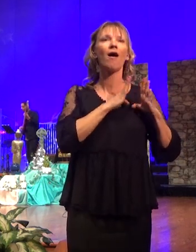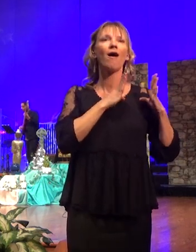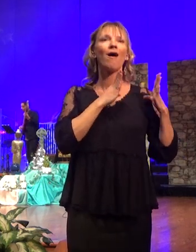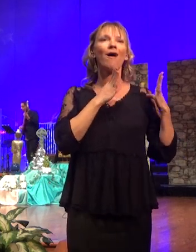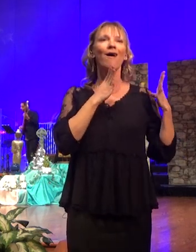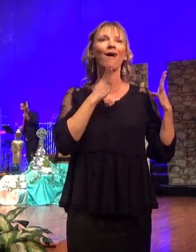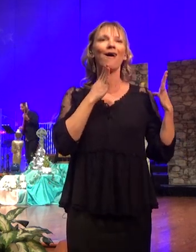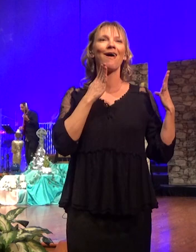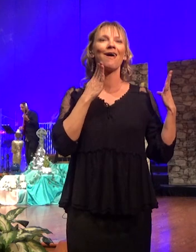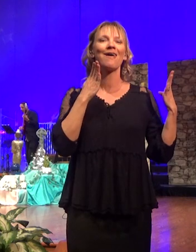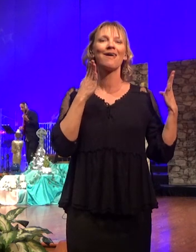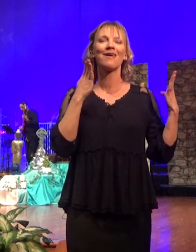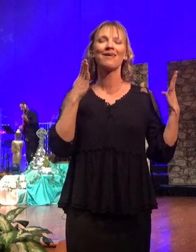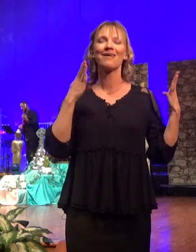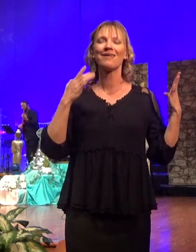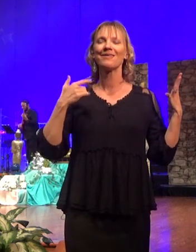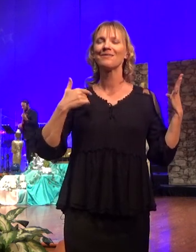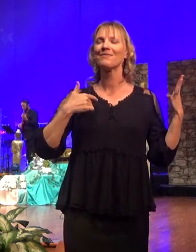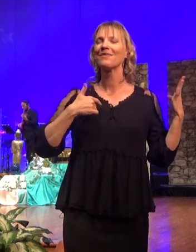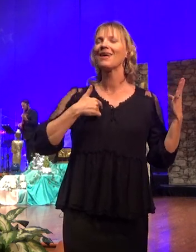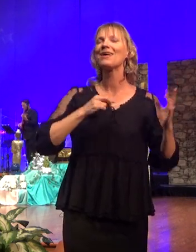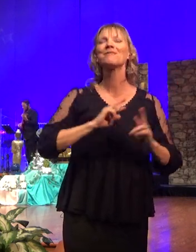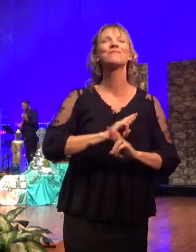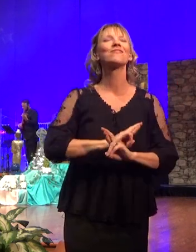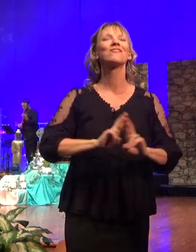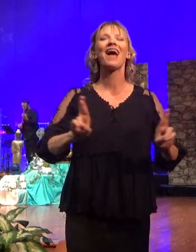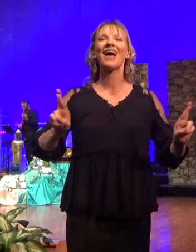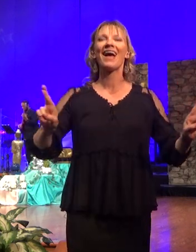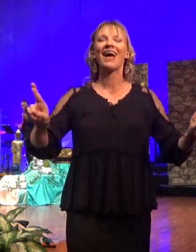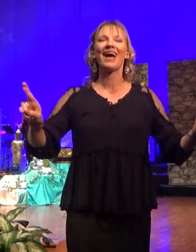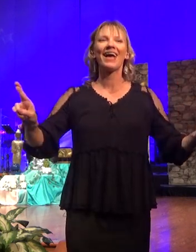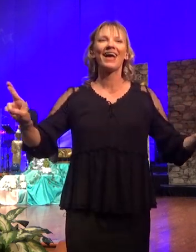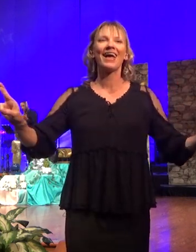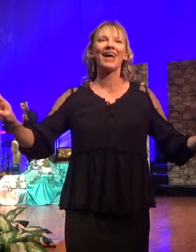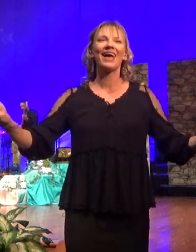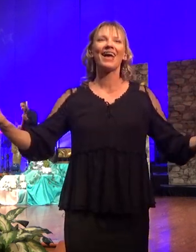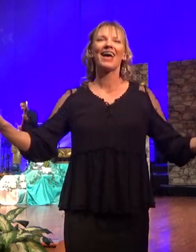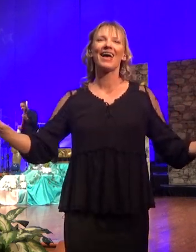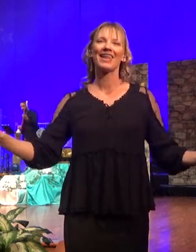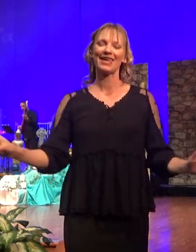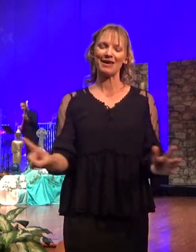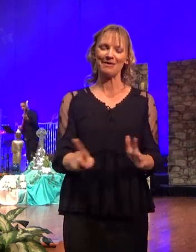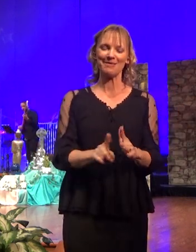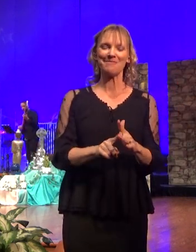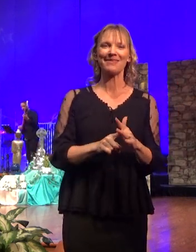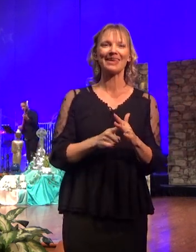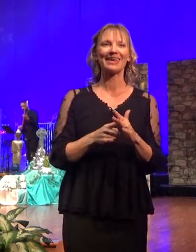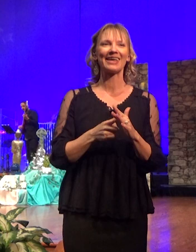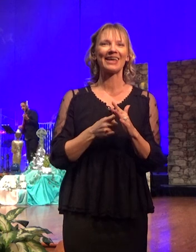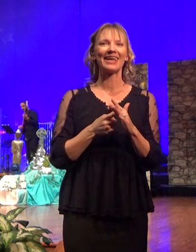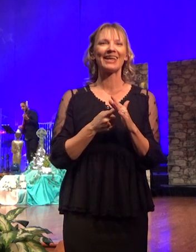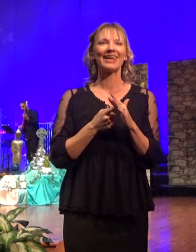I'm ready to begin.